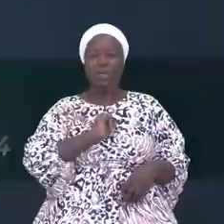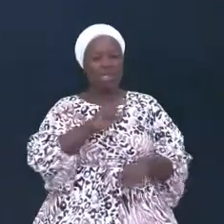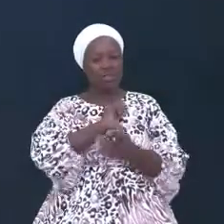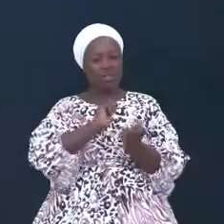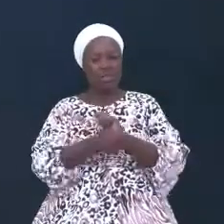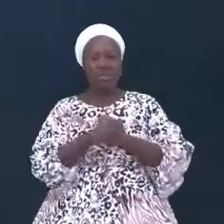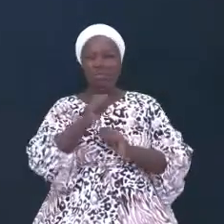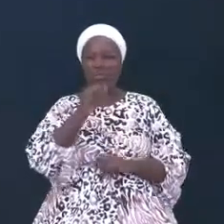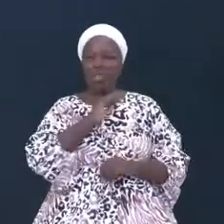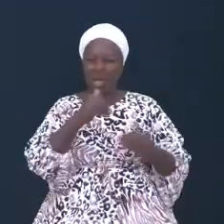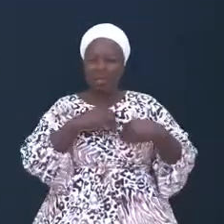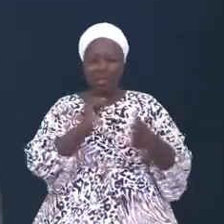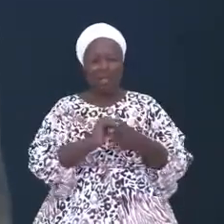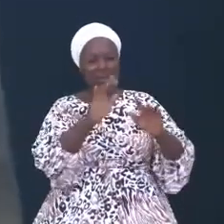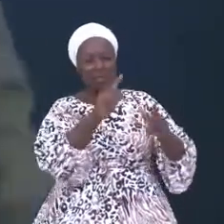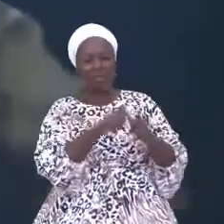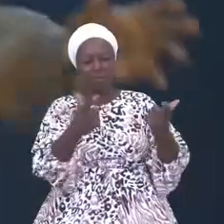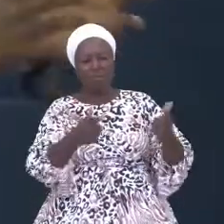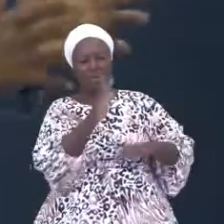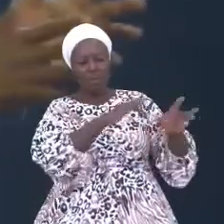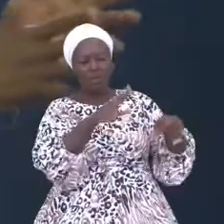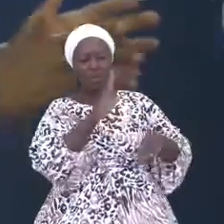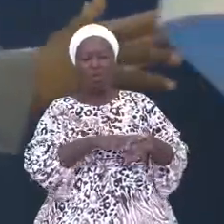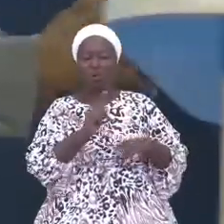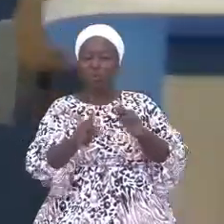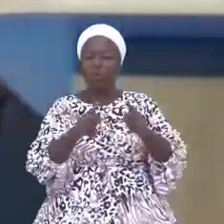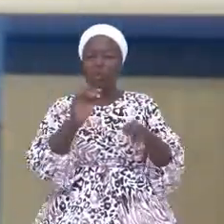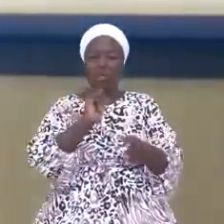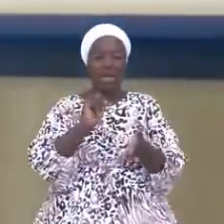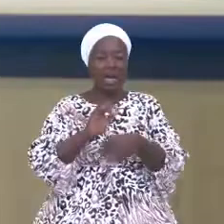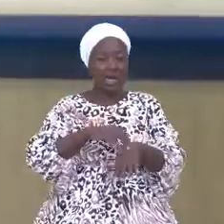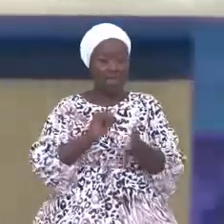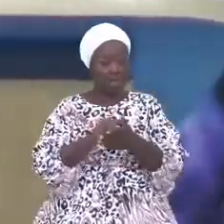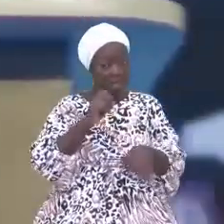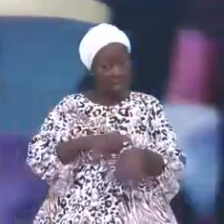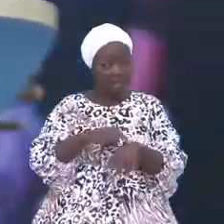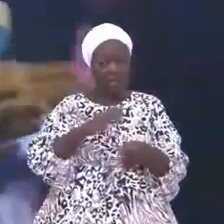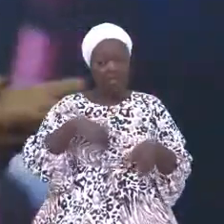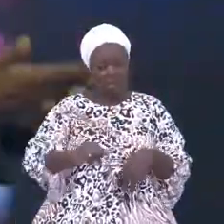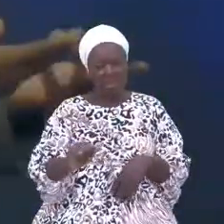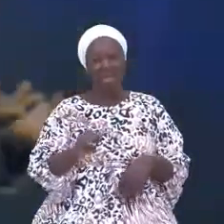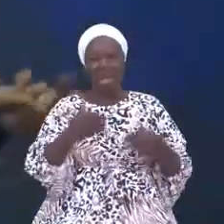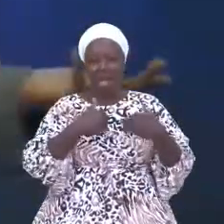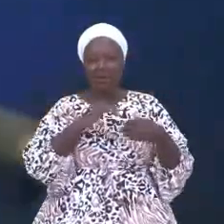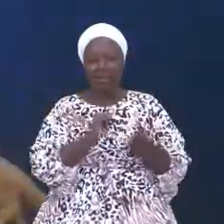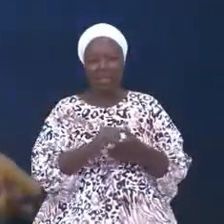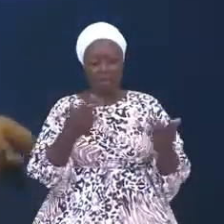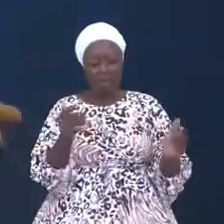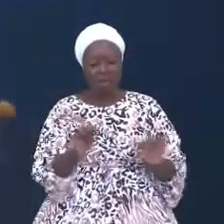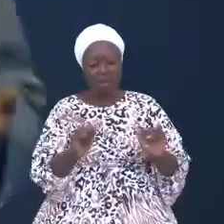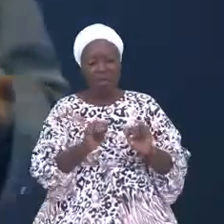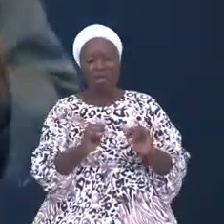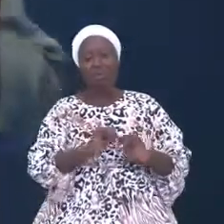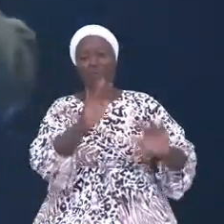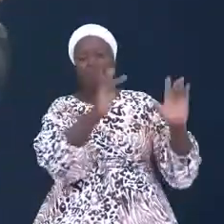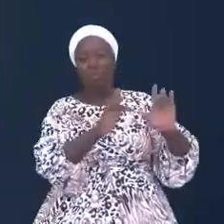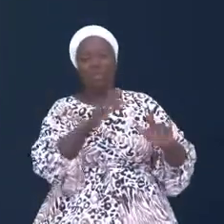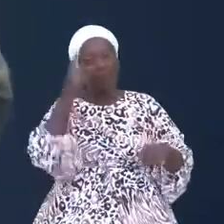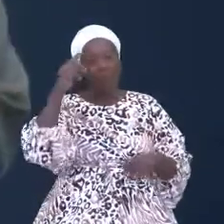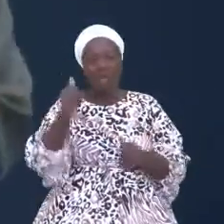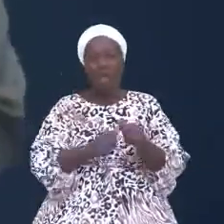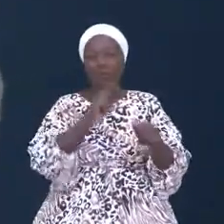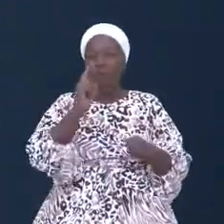had manifold mercies on the people at that time, and he still has manifold mercies for everyone